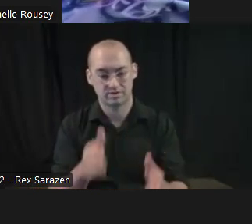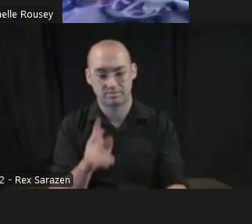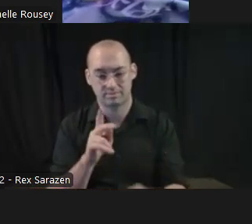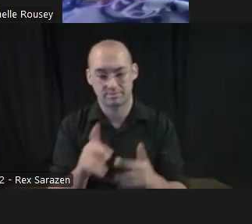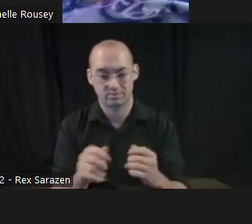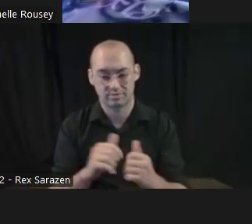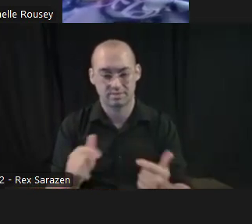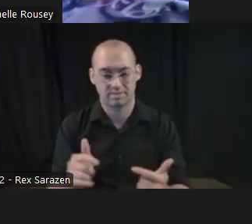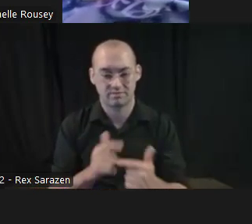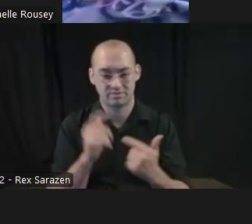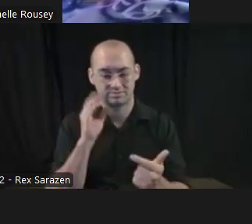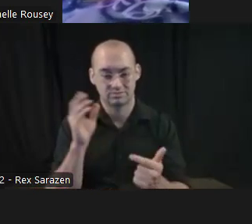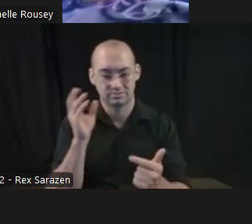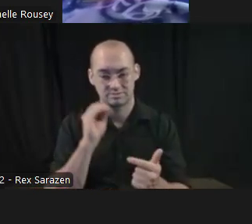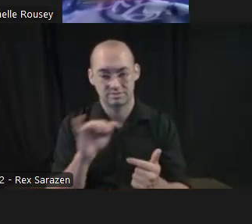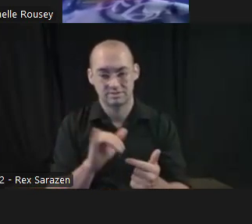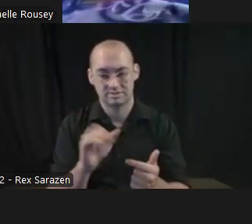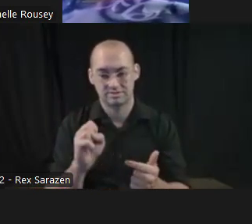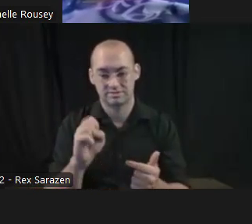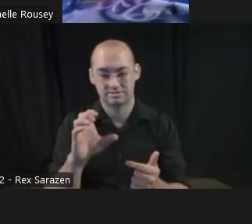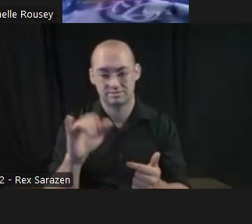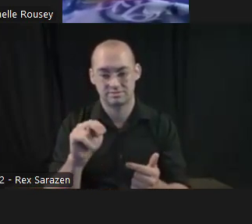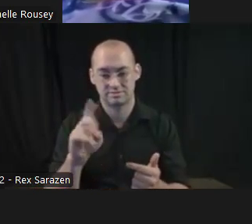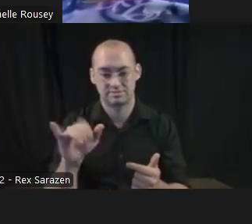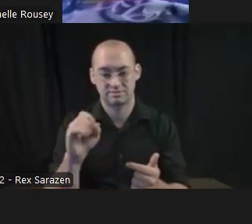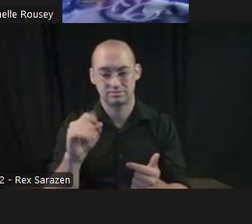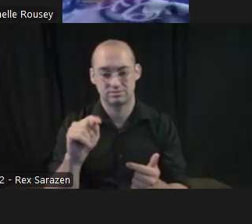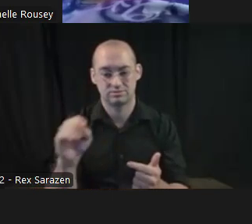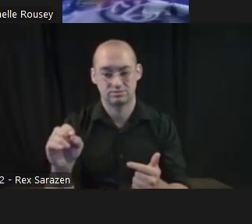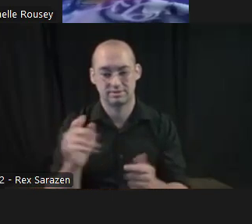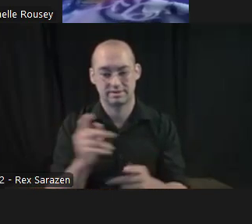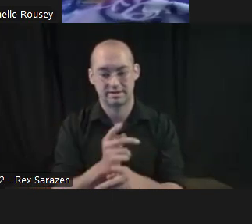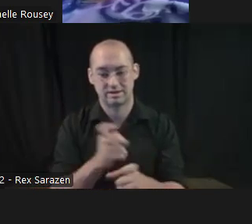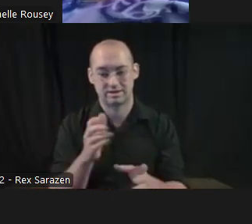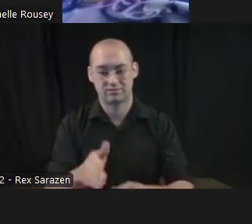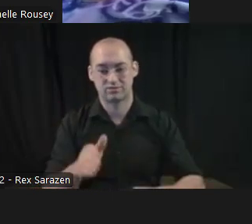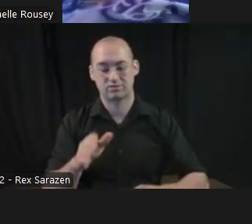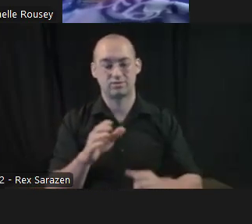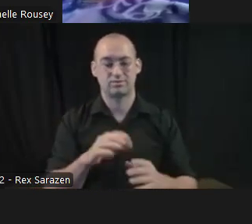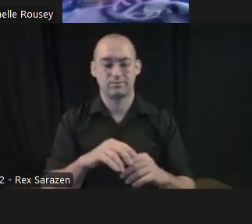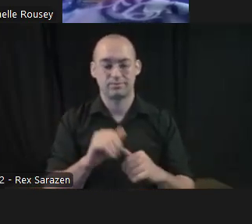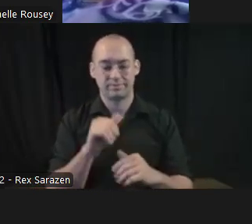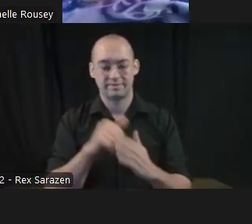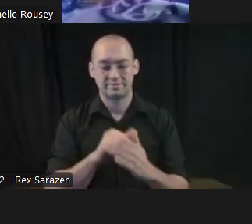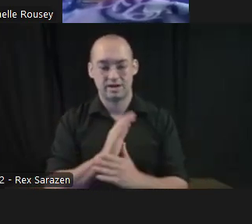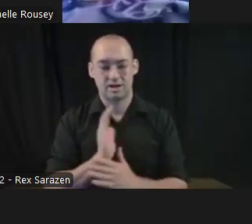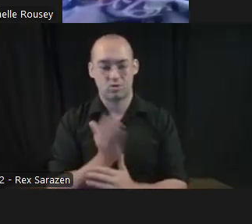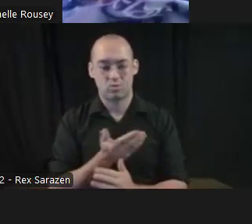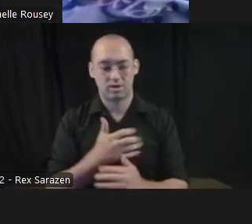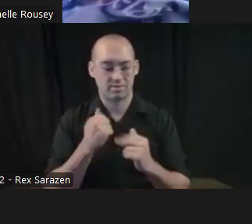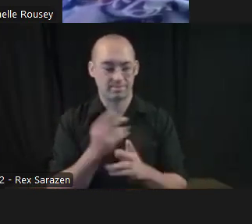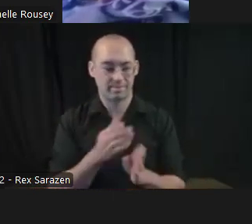experience. Because like Cindy Soto's on that group too. We have caregivers on that group. Like and there are health plans, I'm looking at the